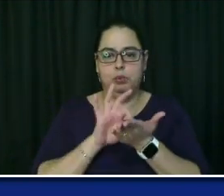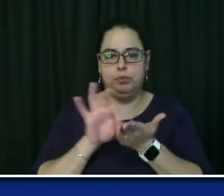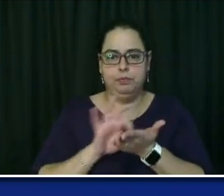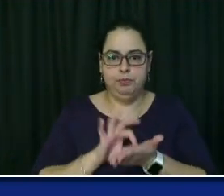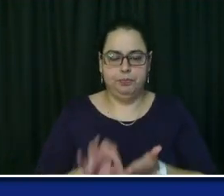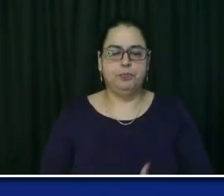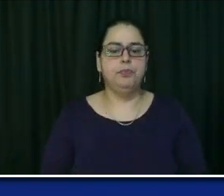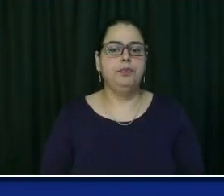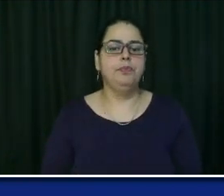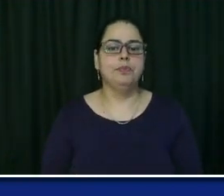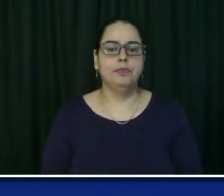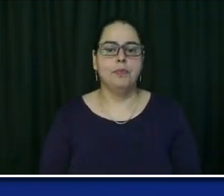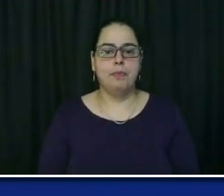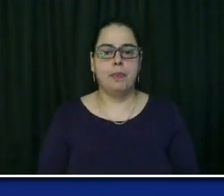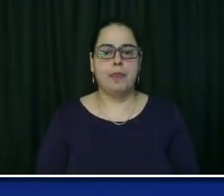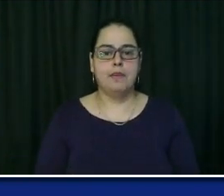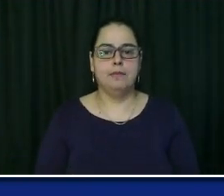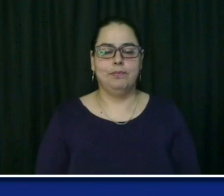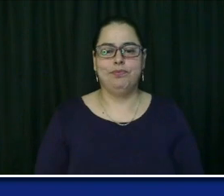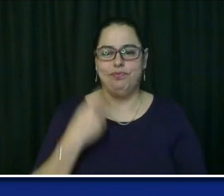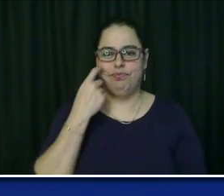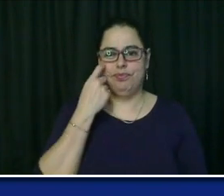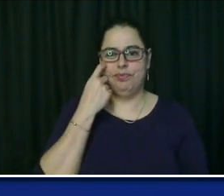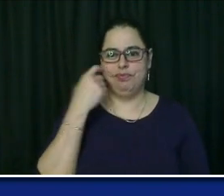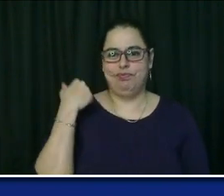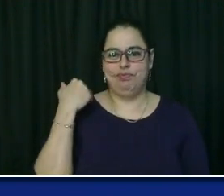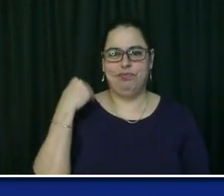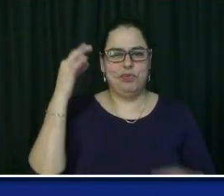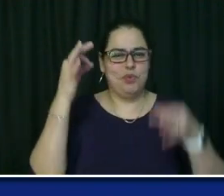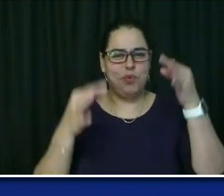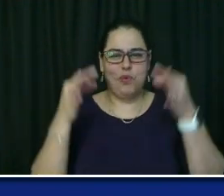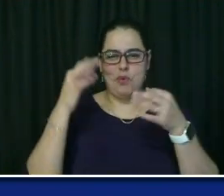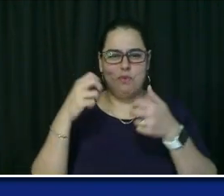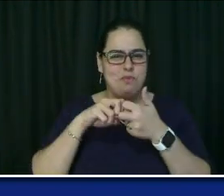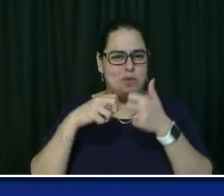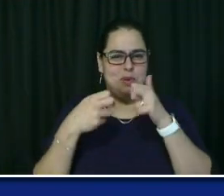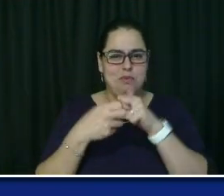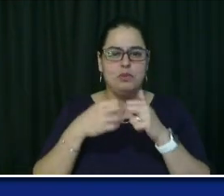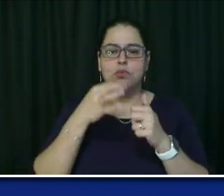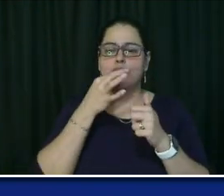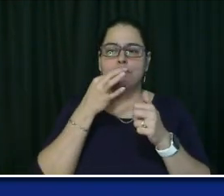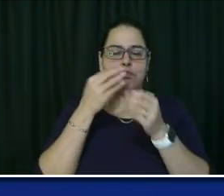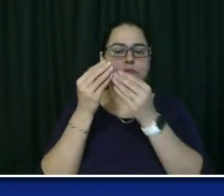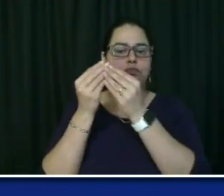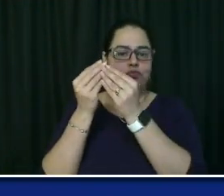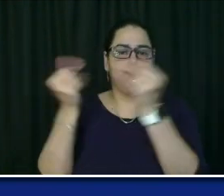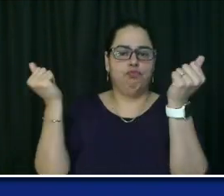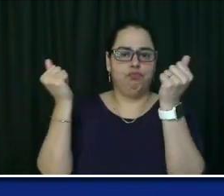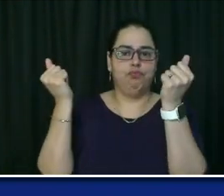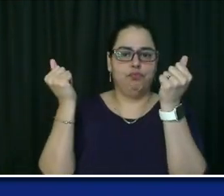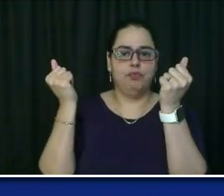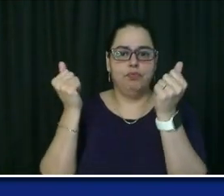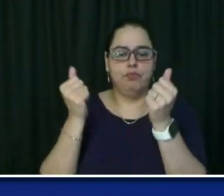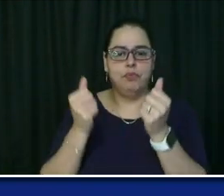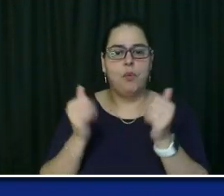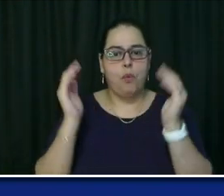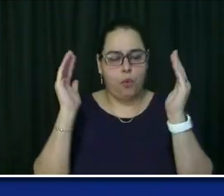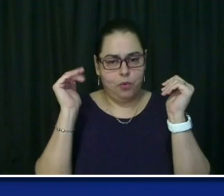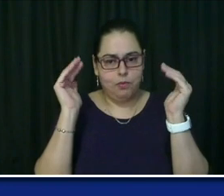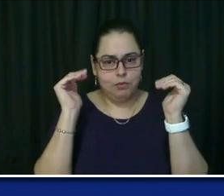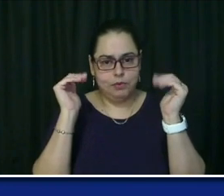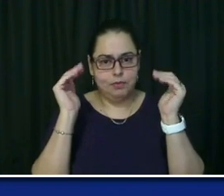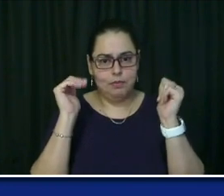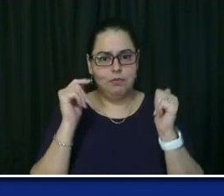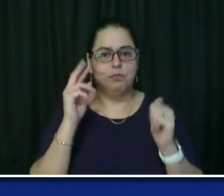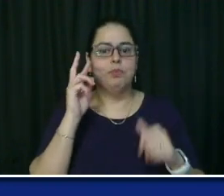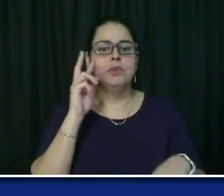census, we will take it gracefully. If it ends on September 30th, it ends on September 30th. But we will do everything we can. And